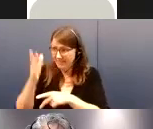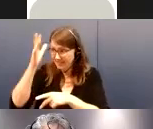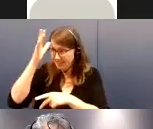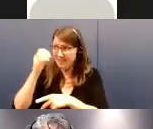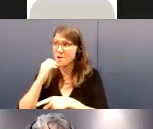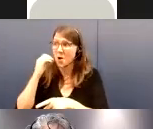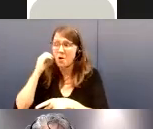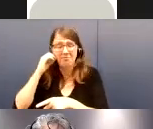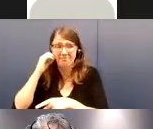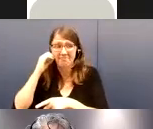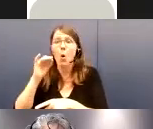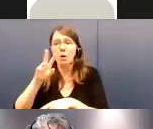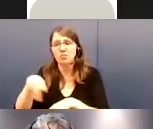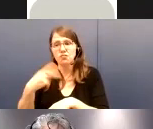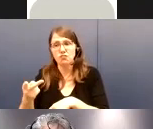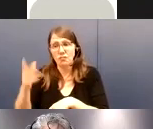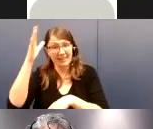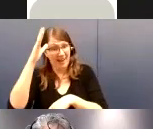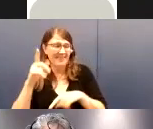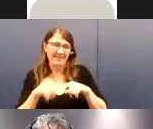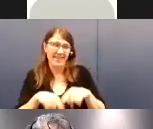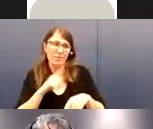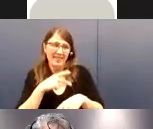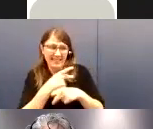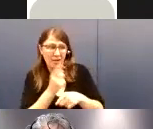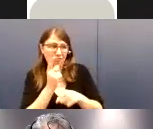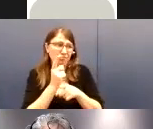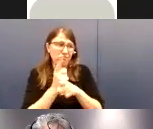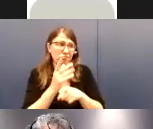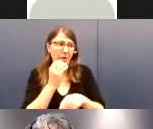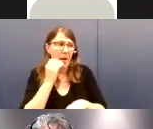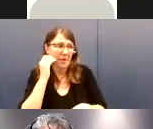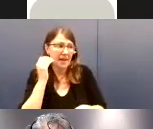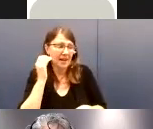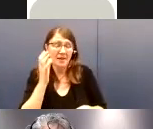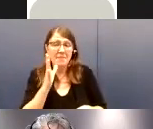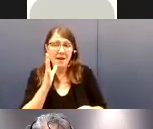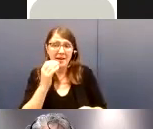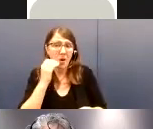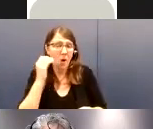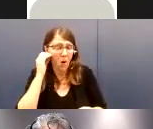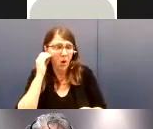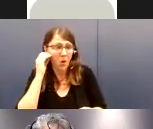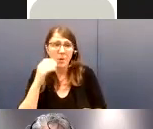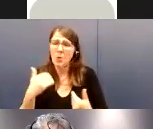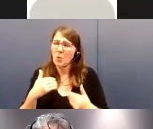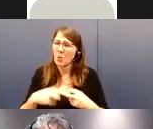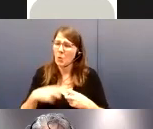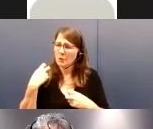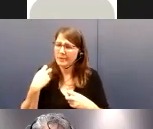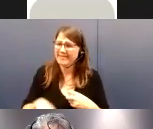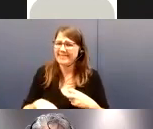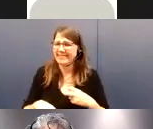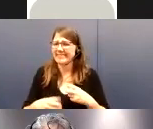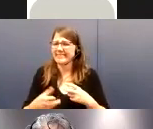for them. And again, it's kind of tying that preventative, proactive conversations back to where we started,